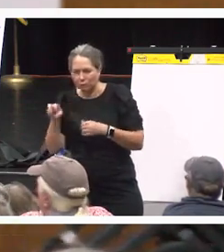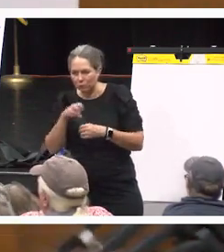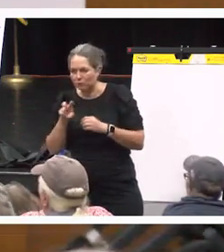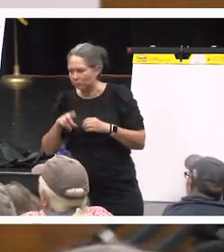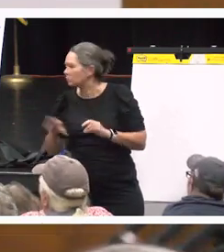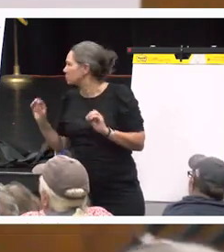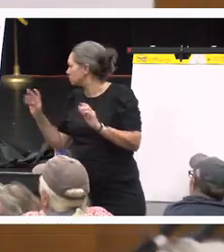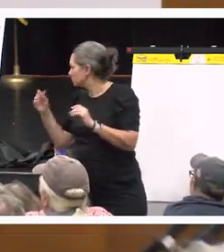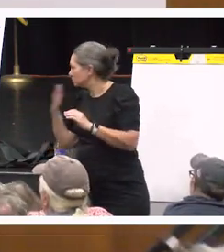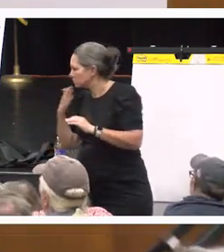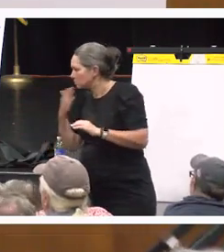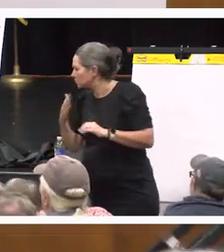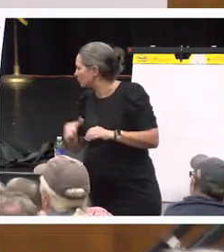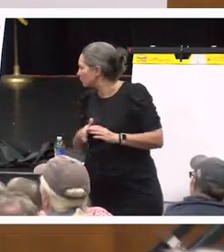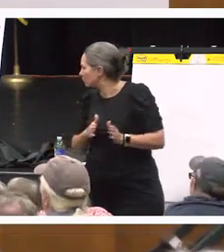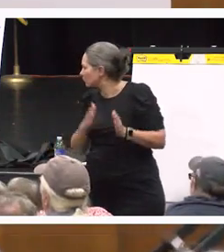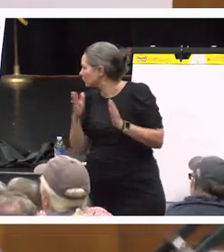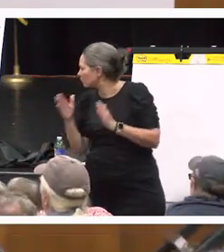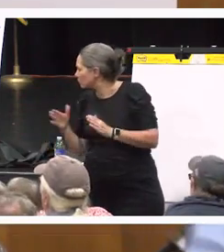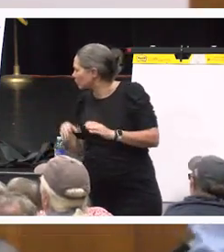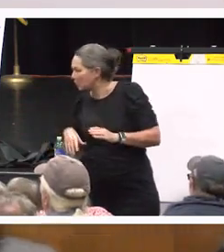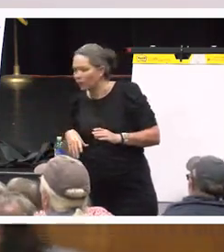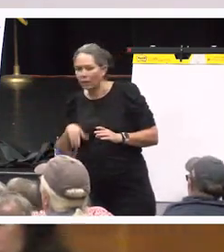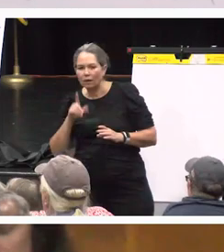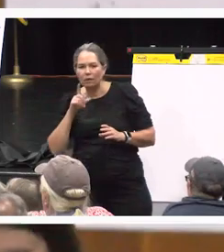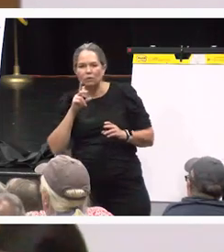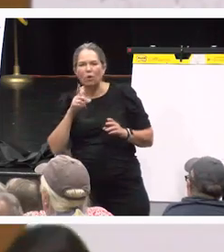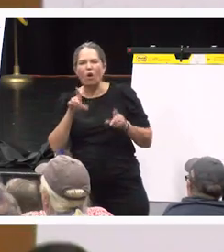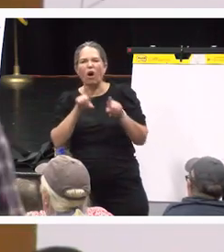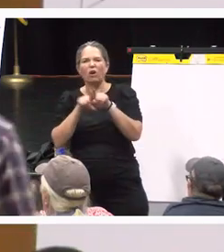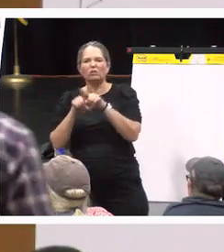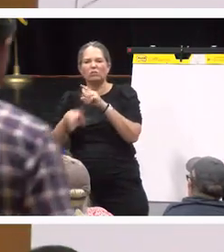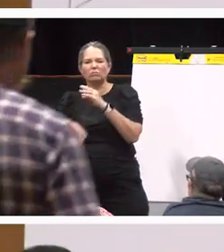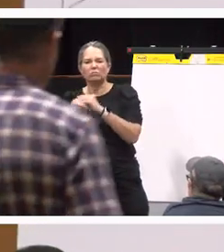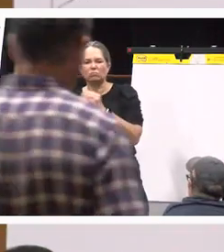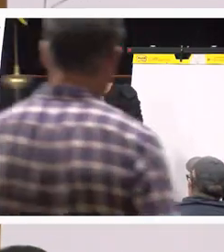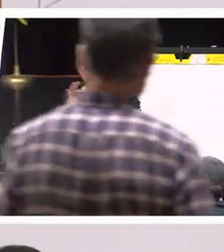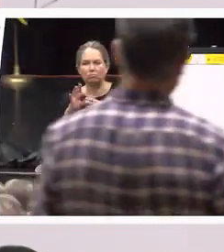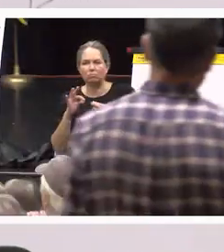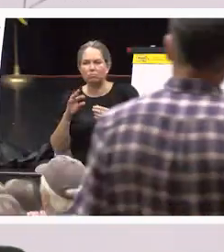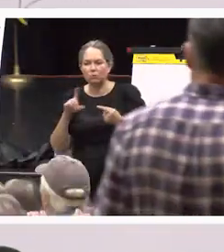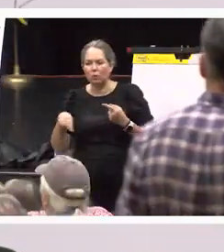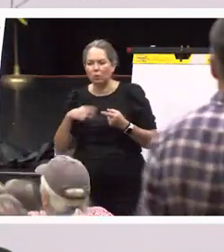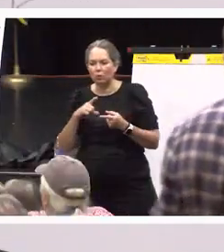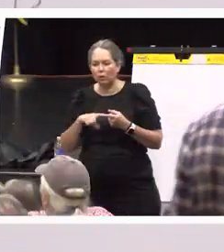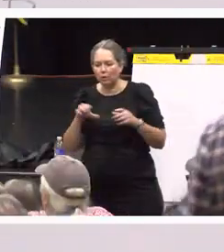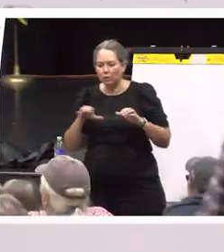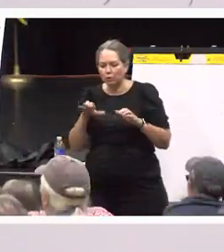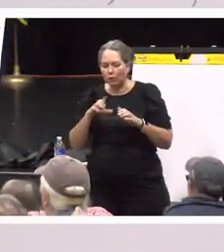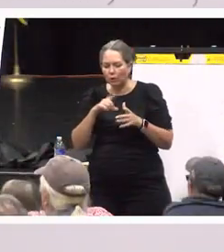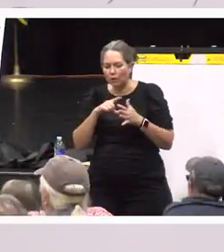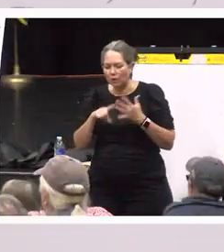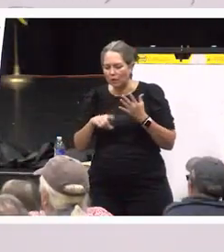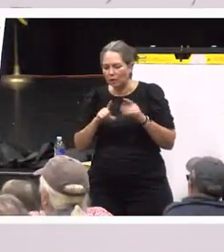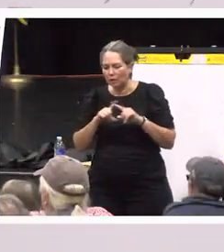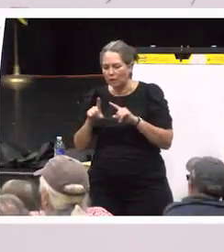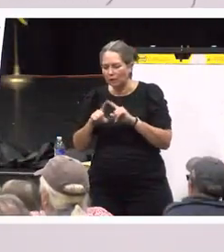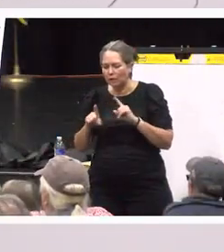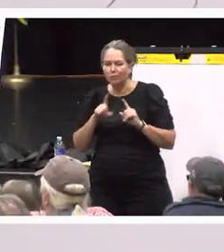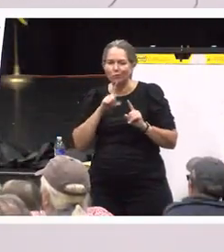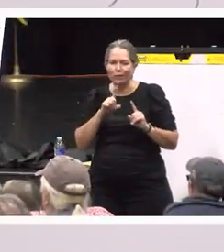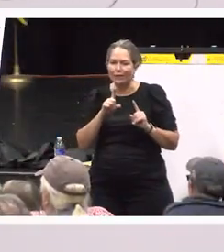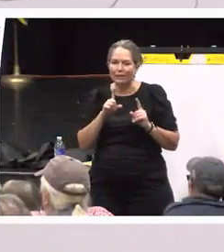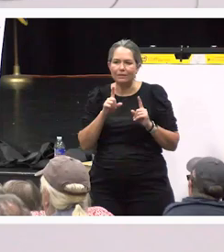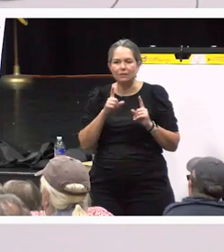Thank you so much, Lauren. Ben? Yeah. Just real quick, I just want to say that I think when dealing these kinds of things, it's really important to focus on